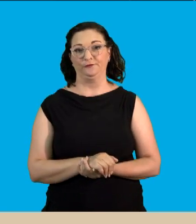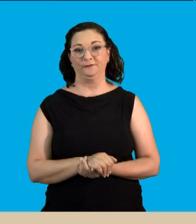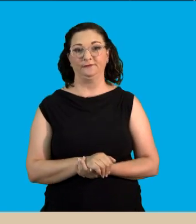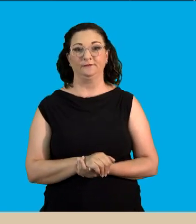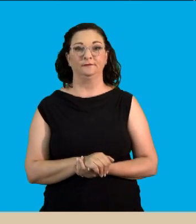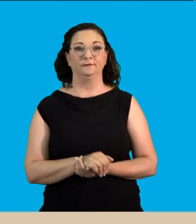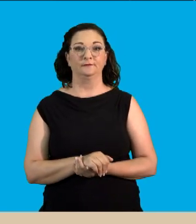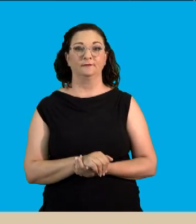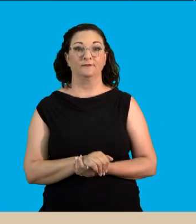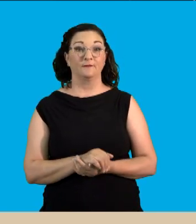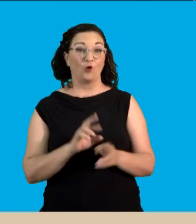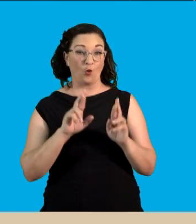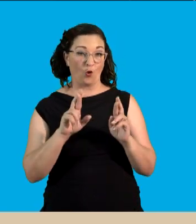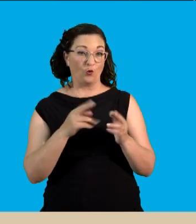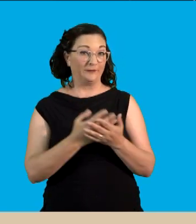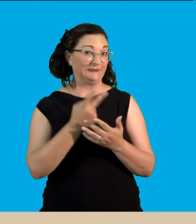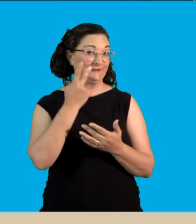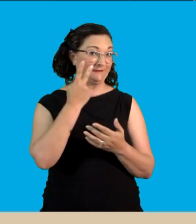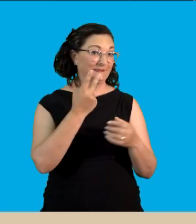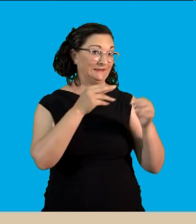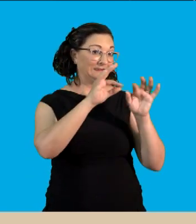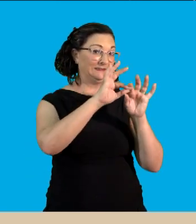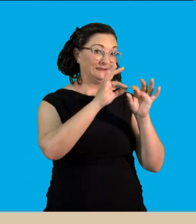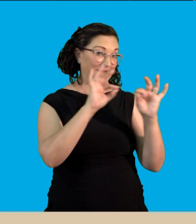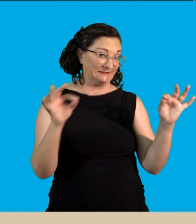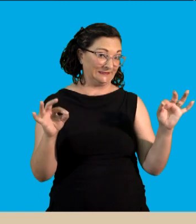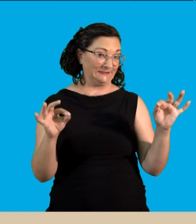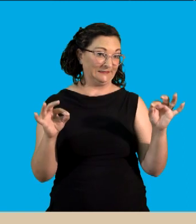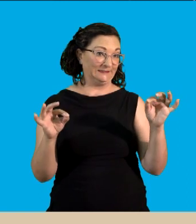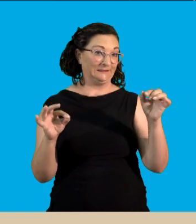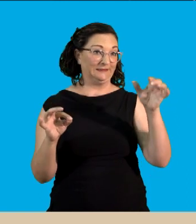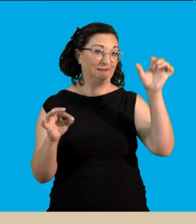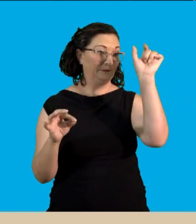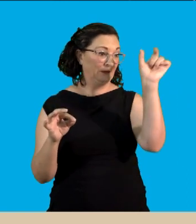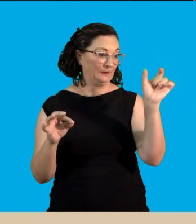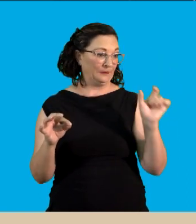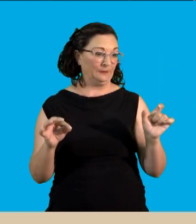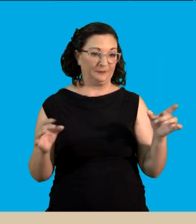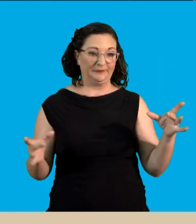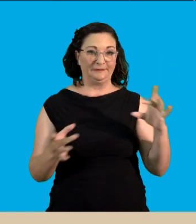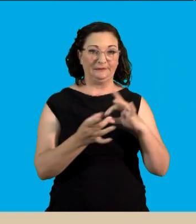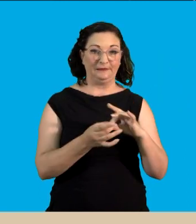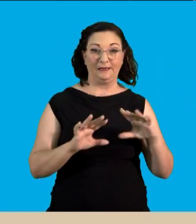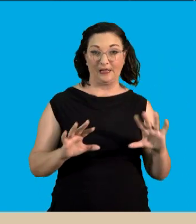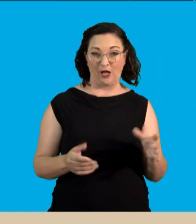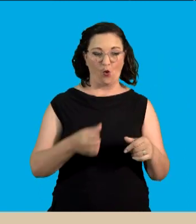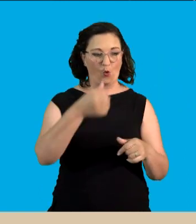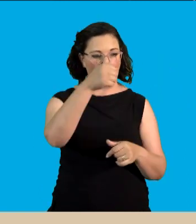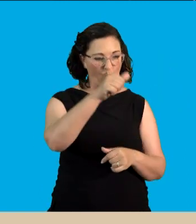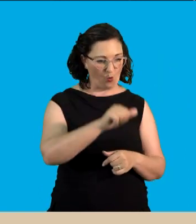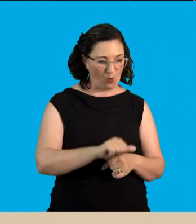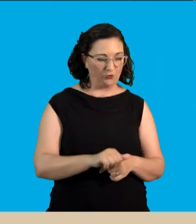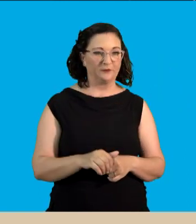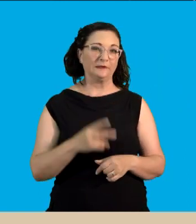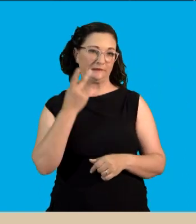noodles. Okay, I hope you are able to see that. Now let us see how the sentence is going to help you remember the order